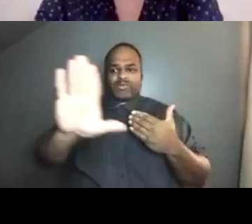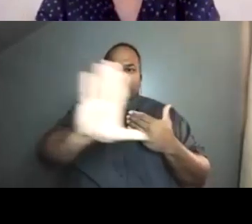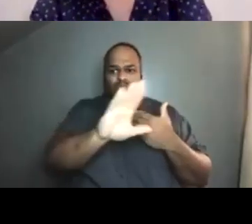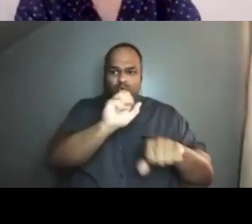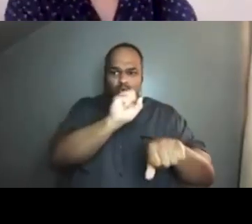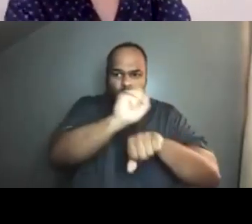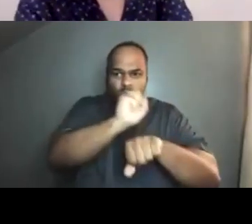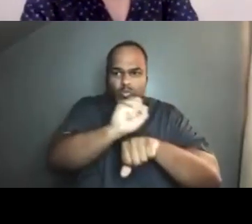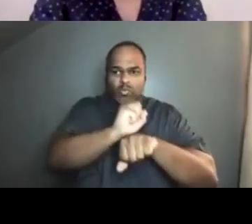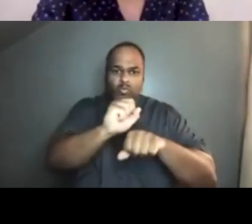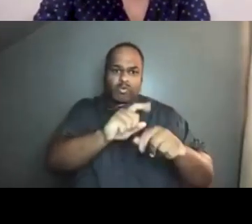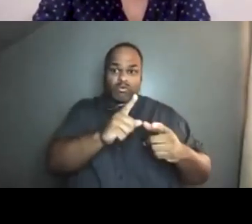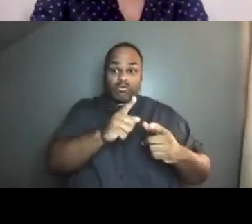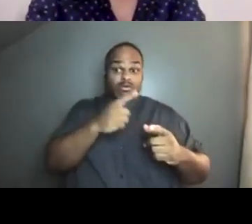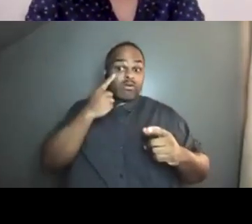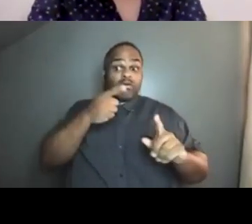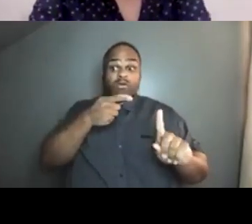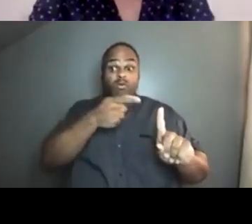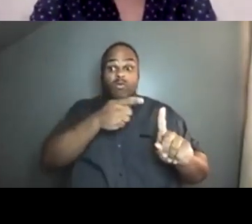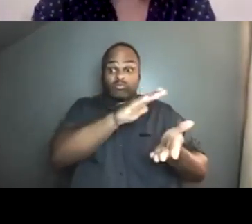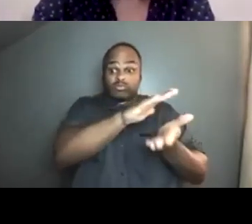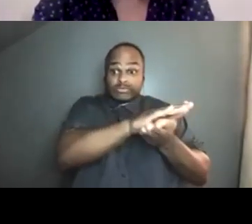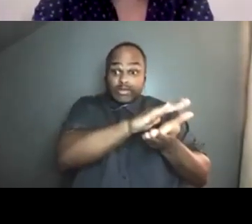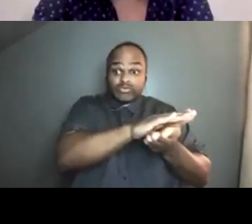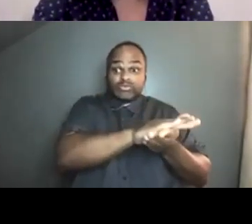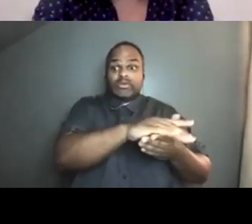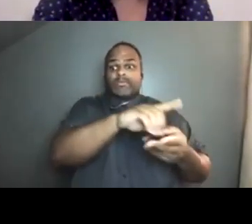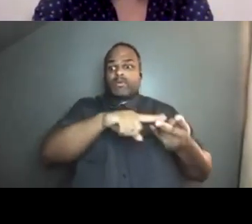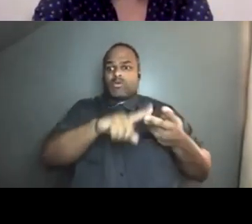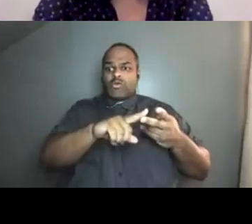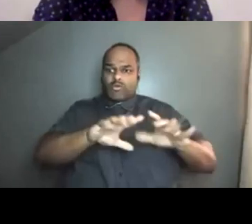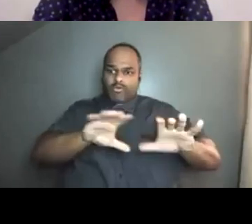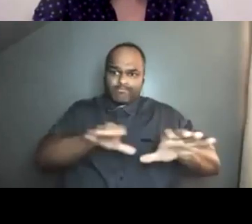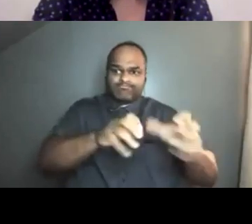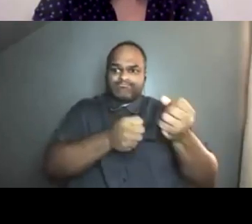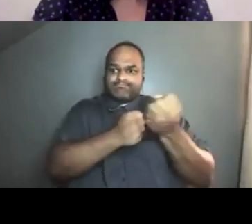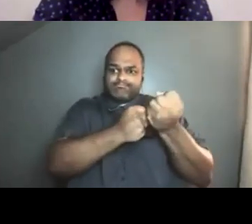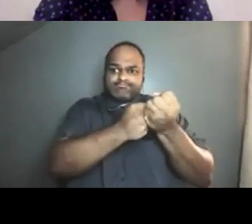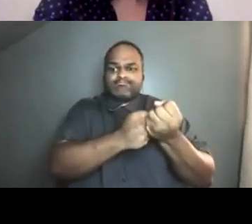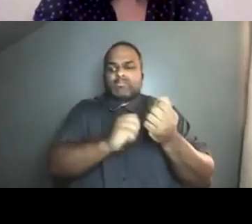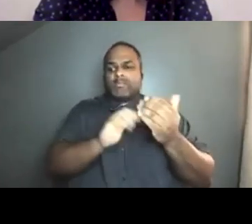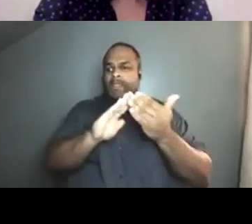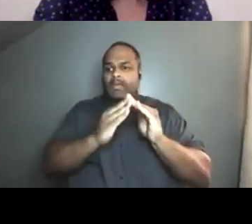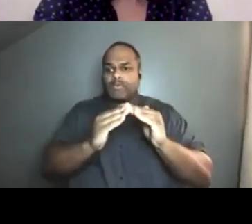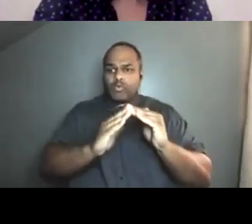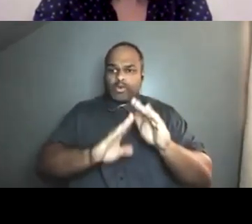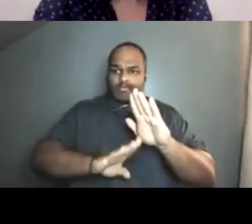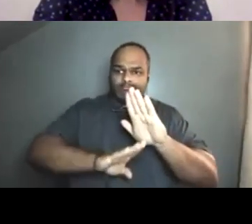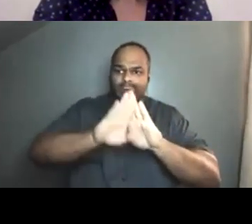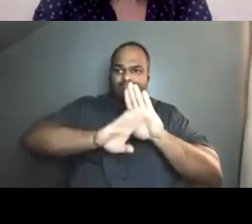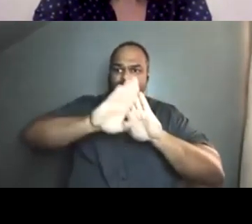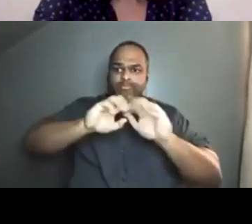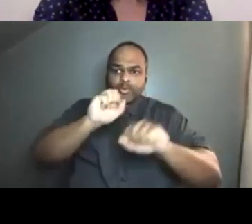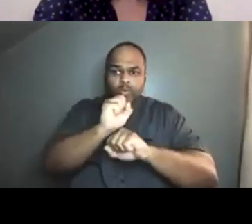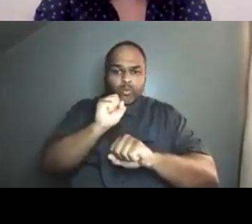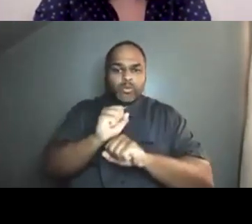are doing, both in terms of your scholarship, in terms of your activism, your community building work, and